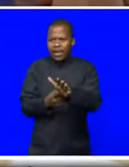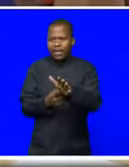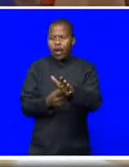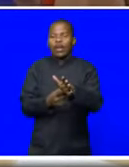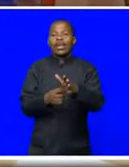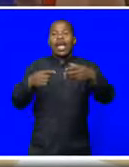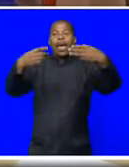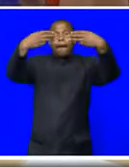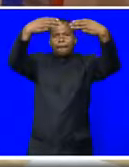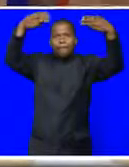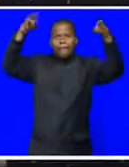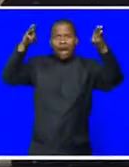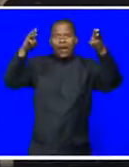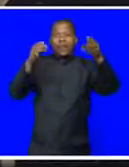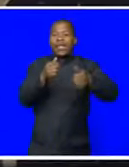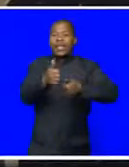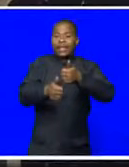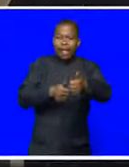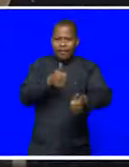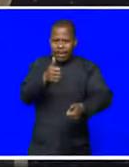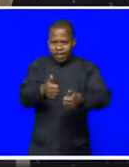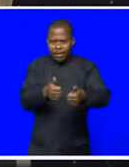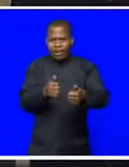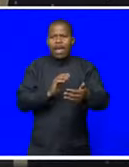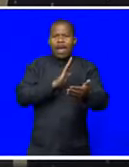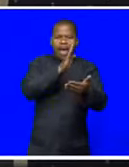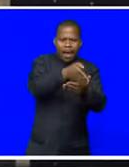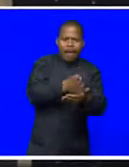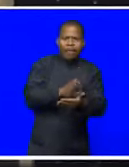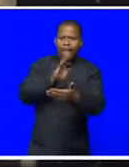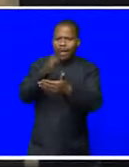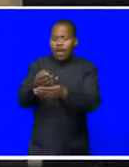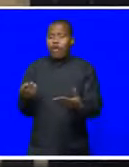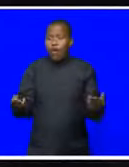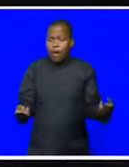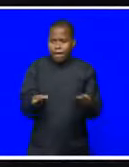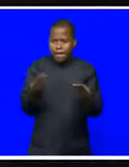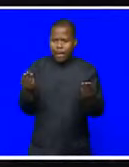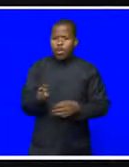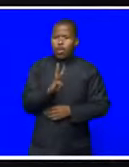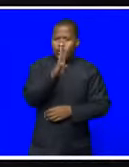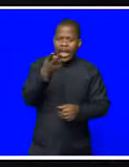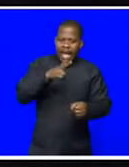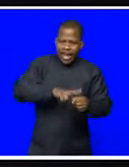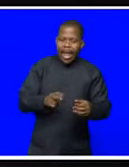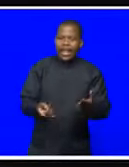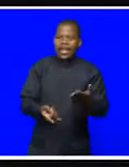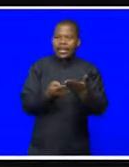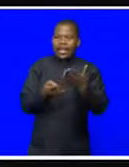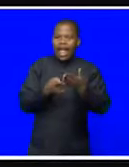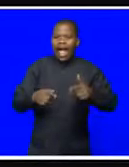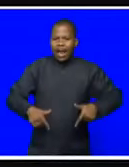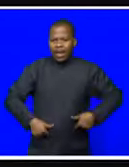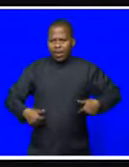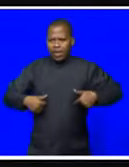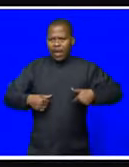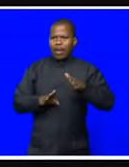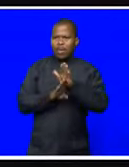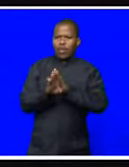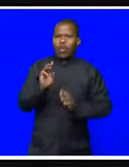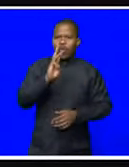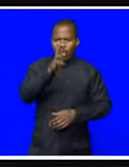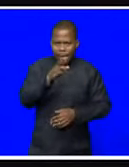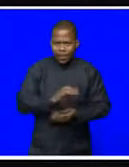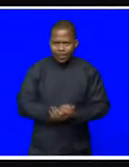of the Kingdom of Eswatini is effective and efficient for the betterment of the people of Eswatini. It shows how the Parliamentary Service